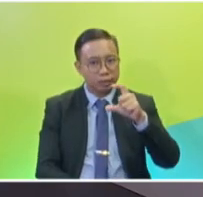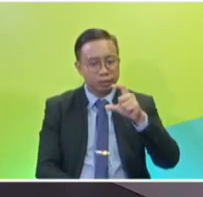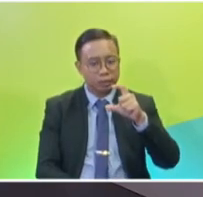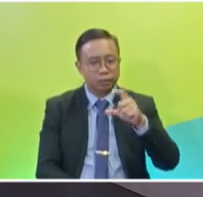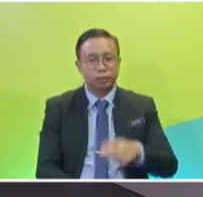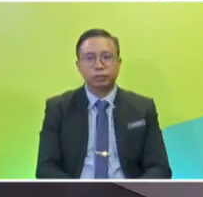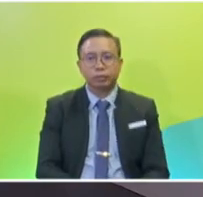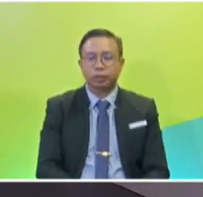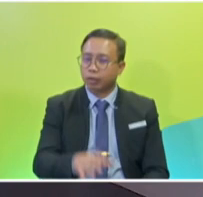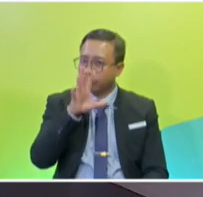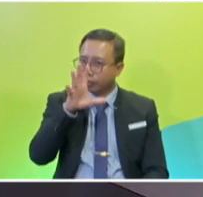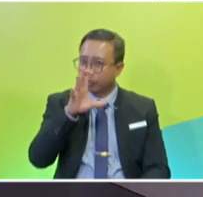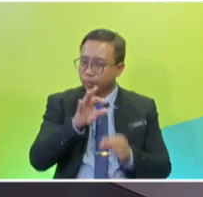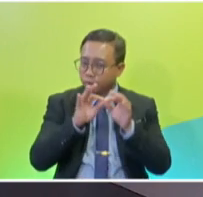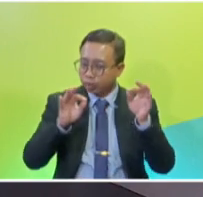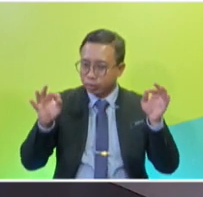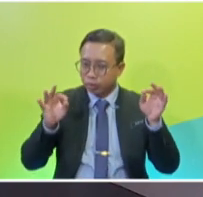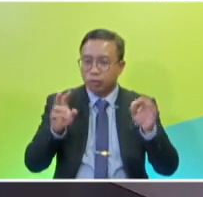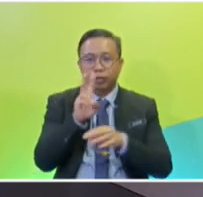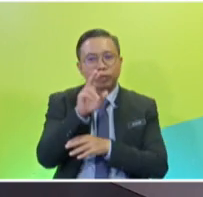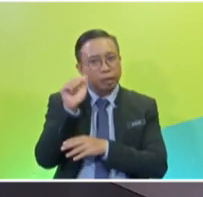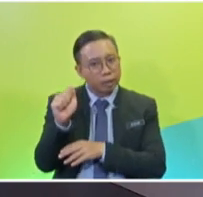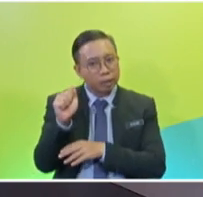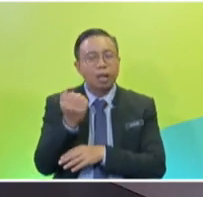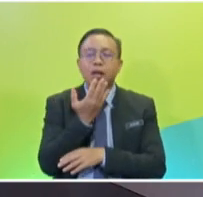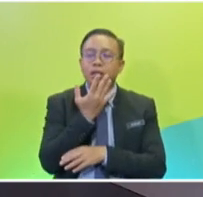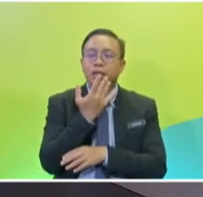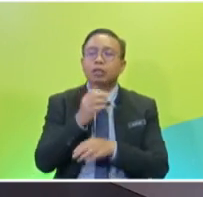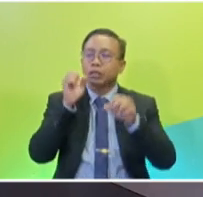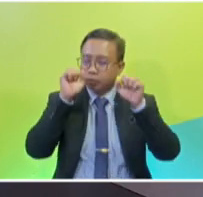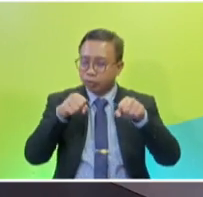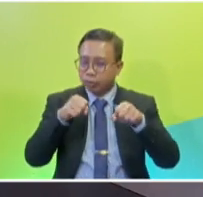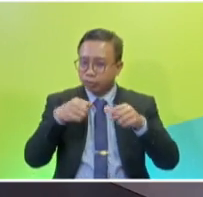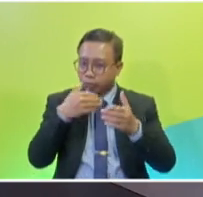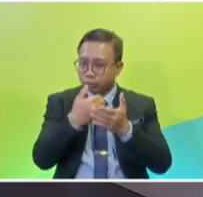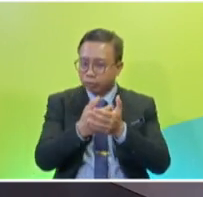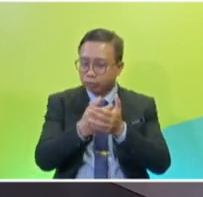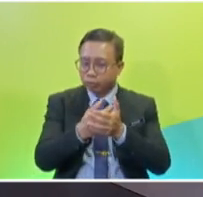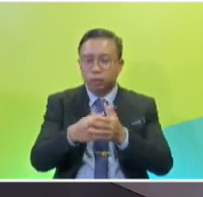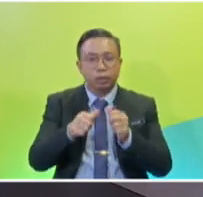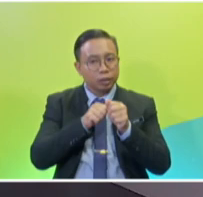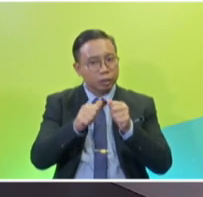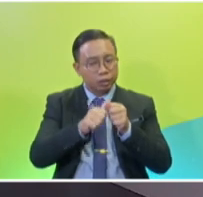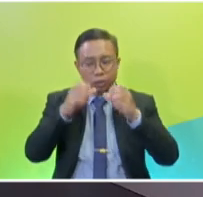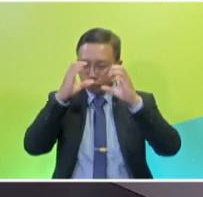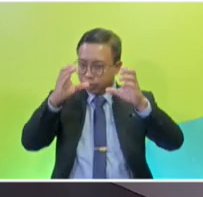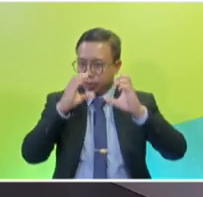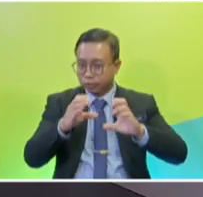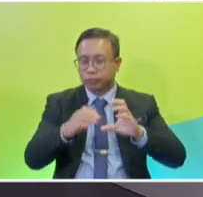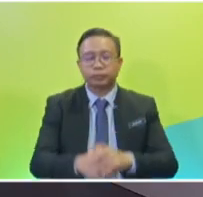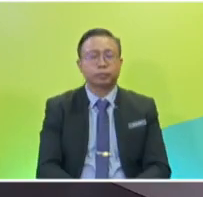five sentences with your VAs and with your colors, that will bring you to the standard length of each paragraph. Mm-hmm. All right? Mm-hmm.